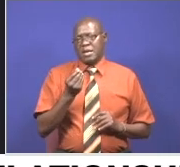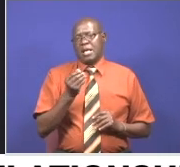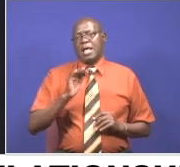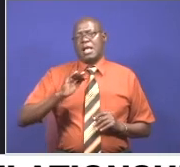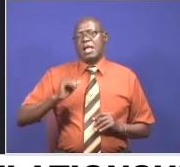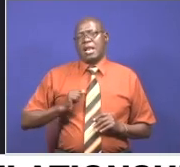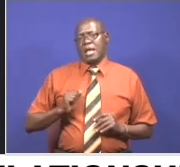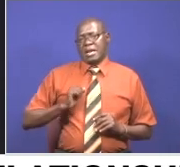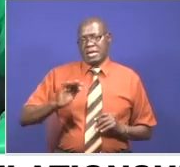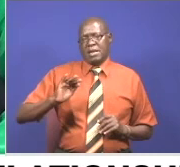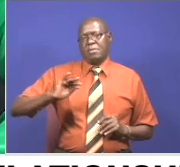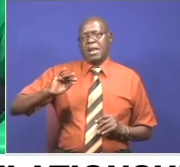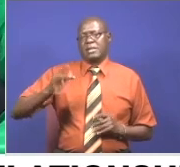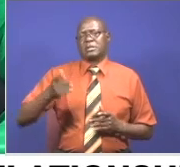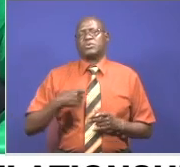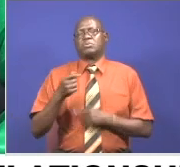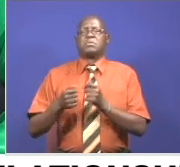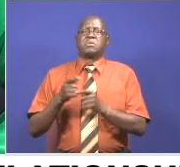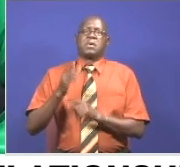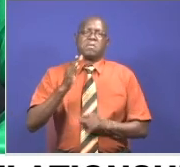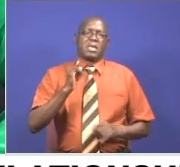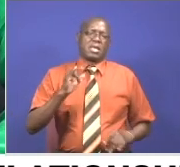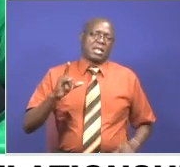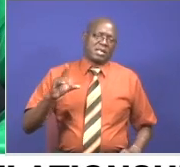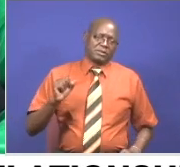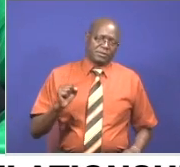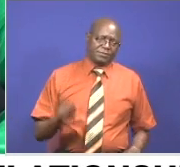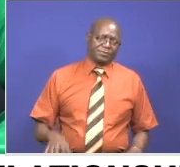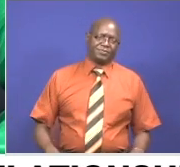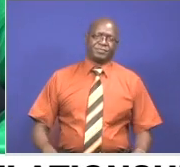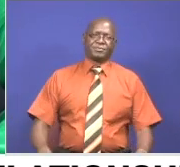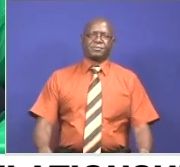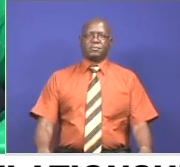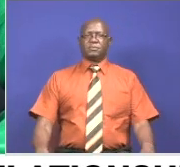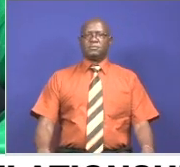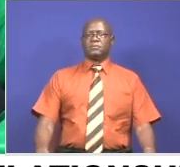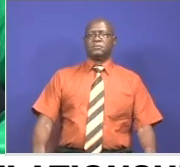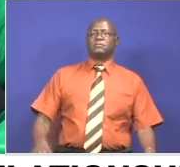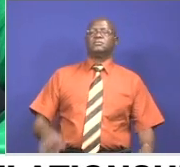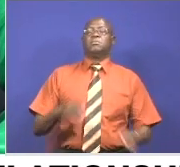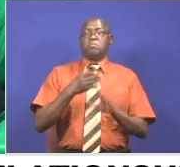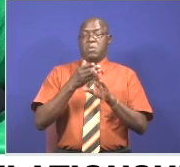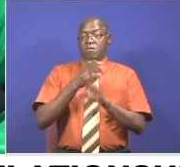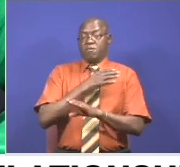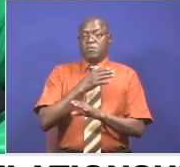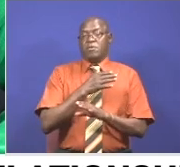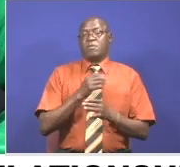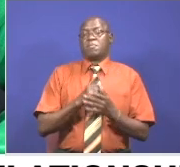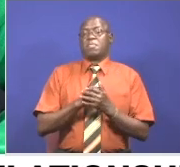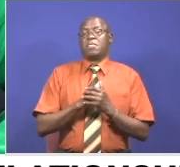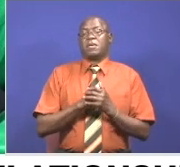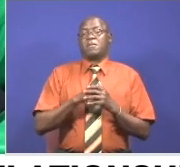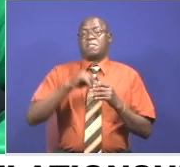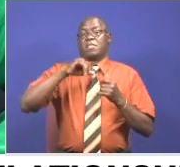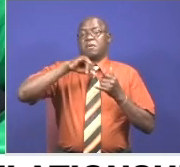is the criteria? Before marriage, yeah. Then I think as a lady, you need to have your threshold of how